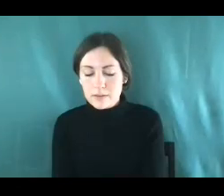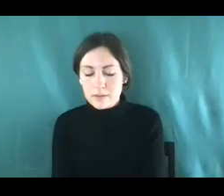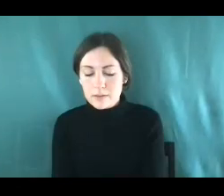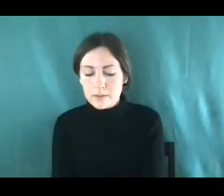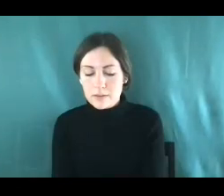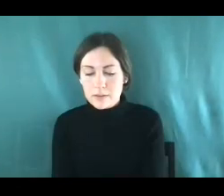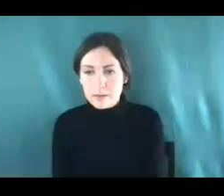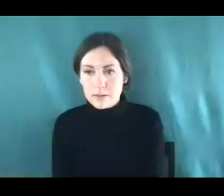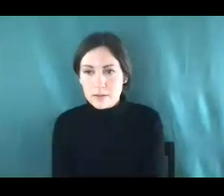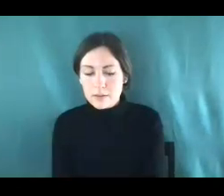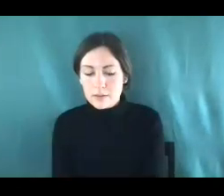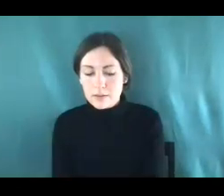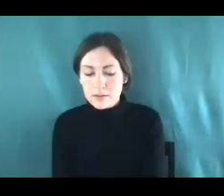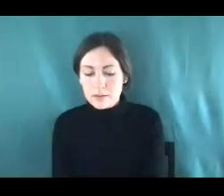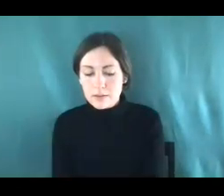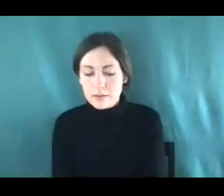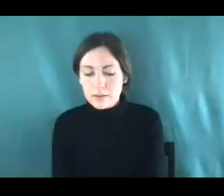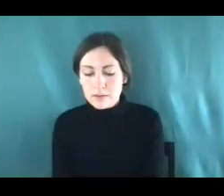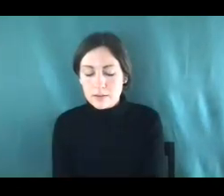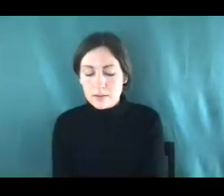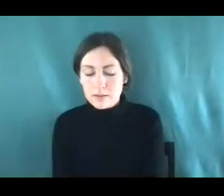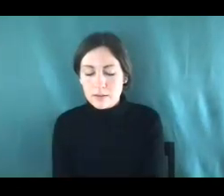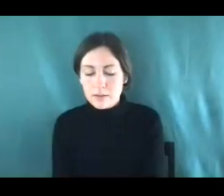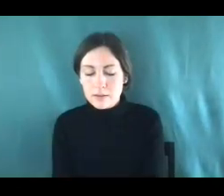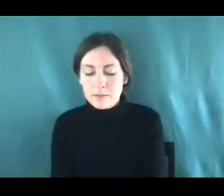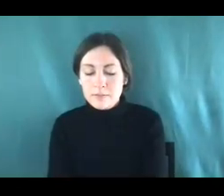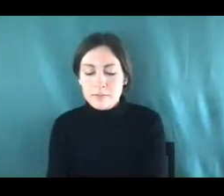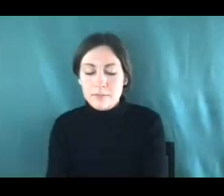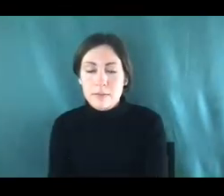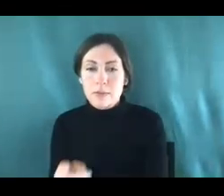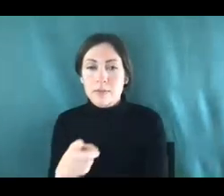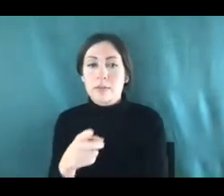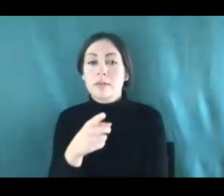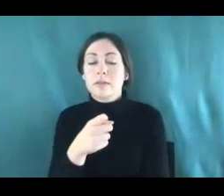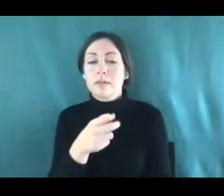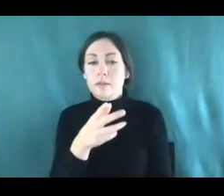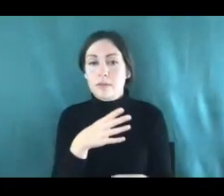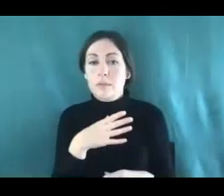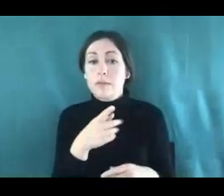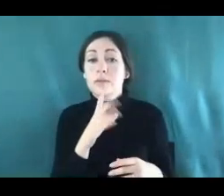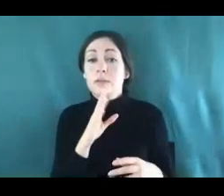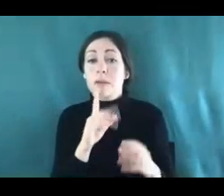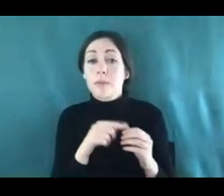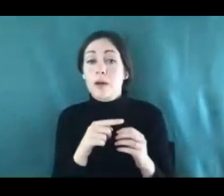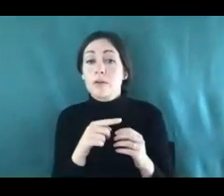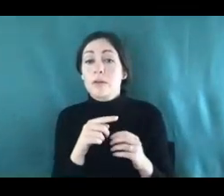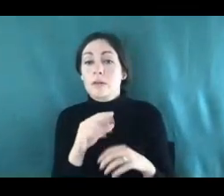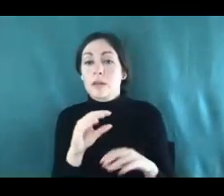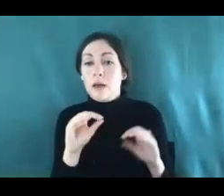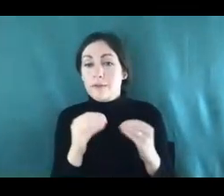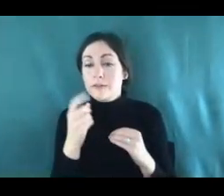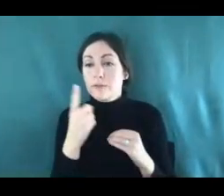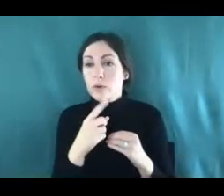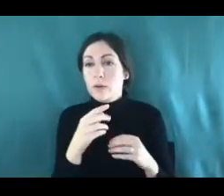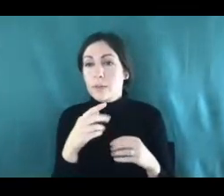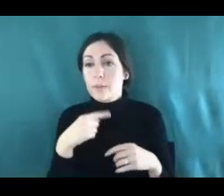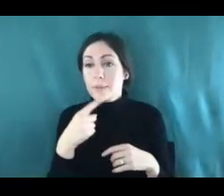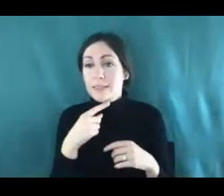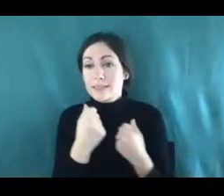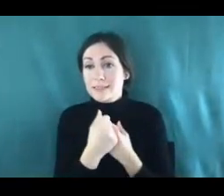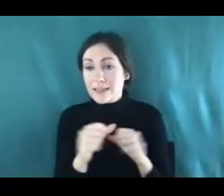Traffic Safety. And she's here to give us again, kind of a global overview of what this initiative is and does. And and has